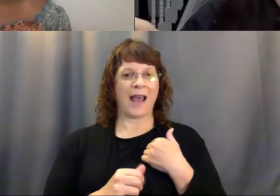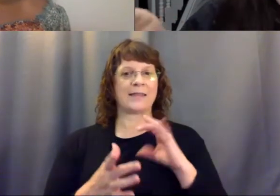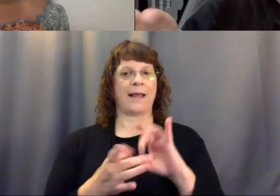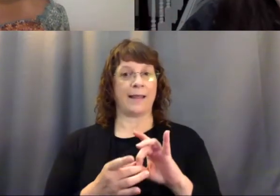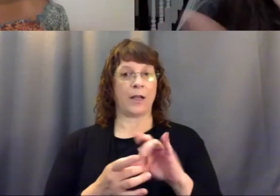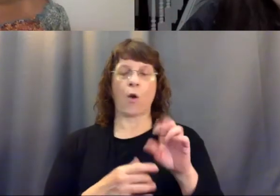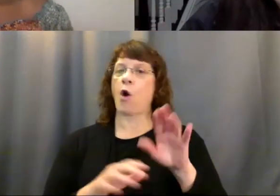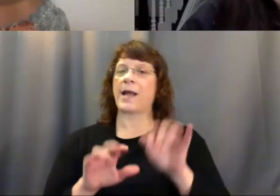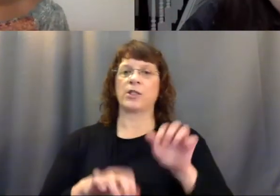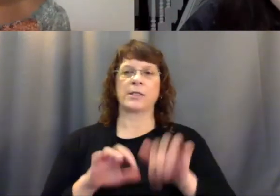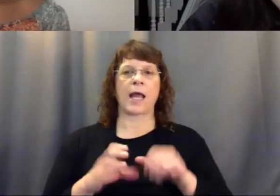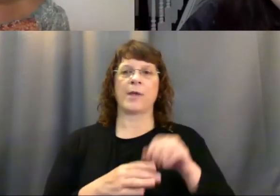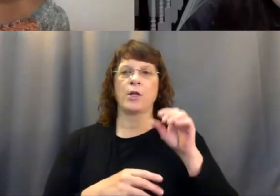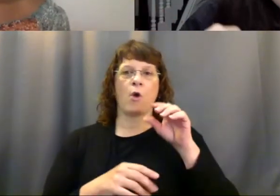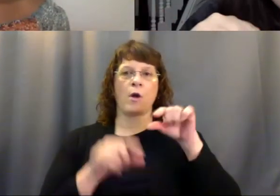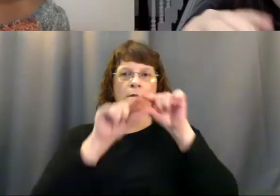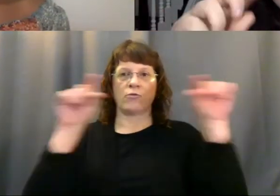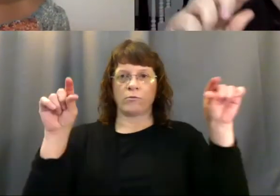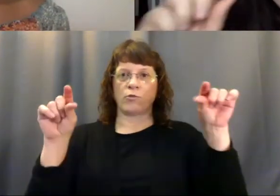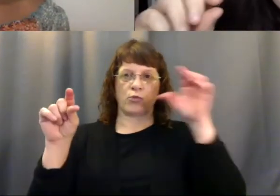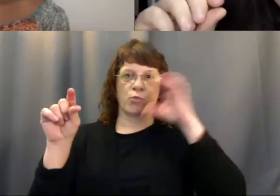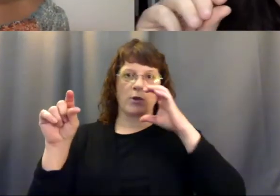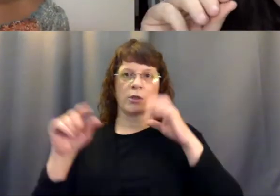you can just type into your browser